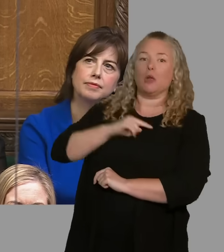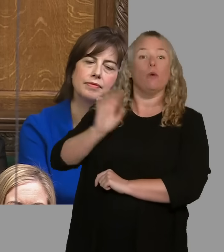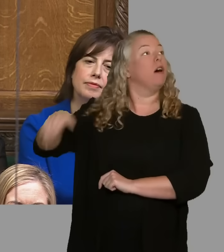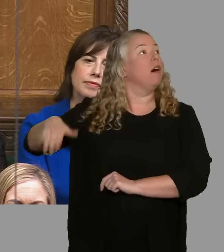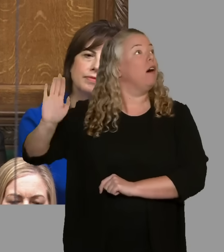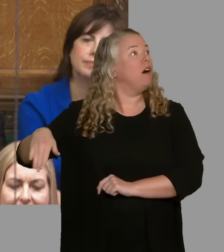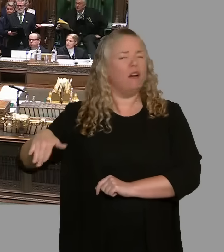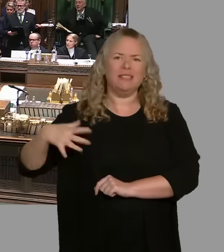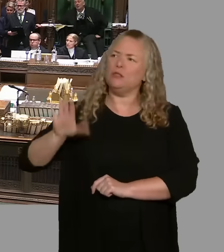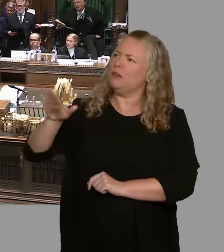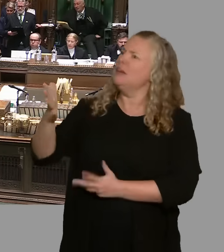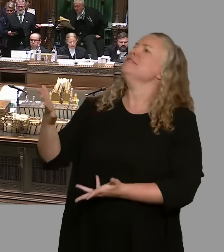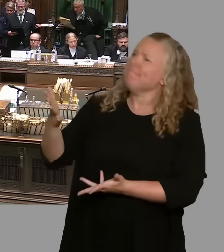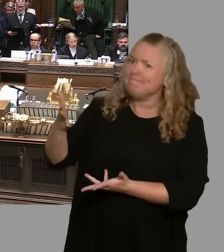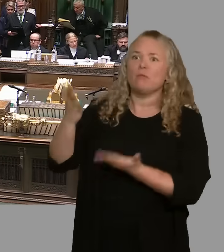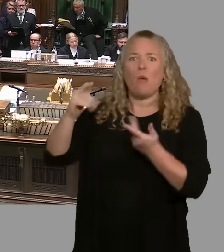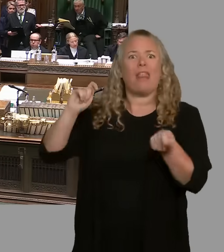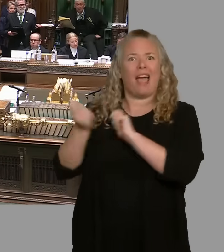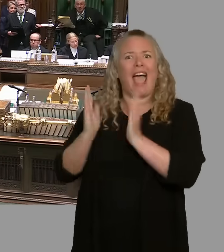reform?